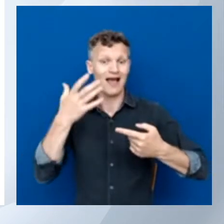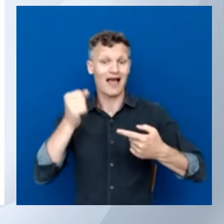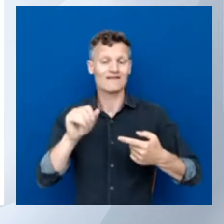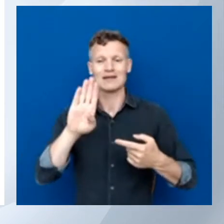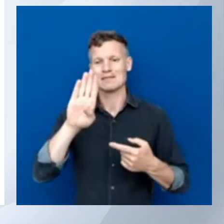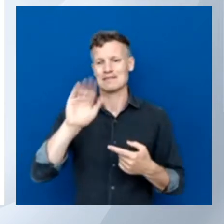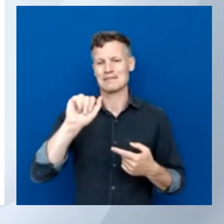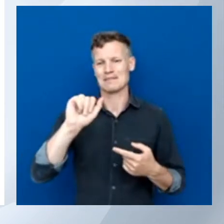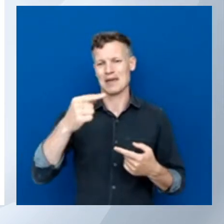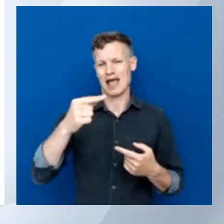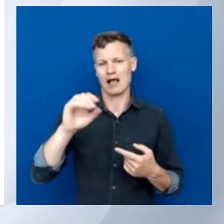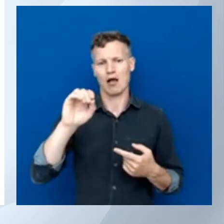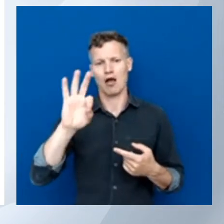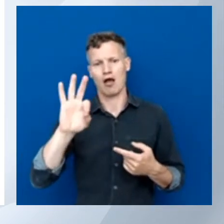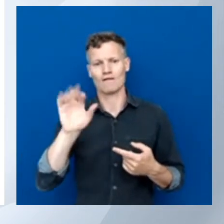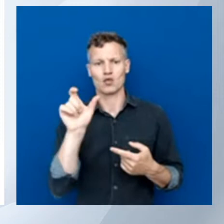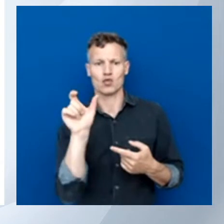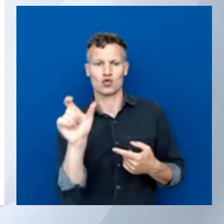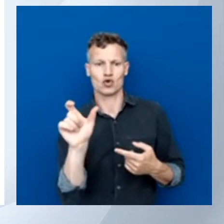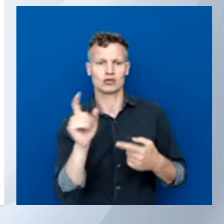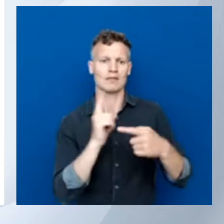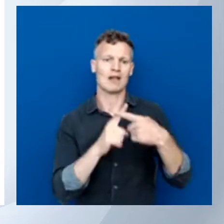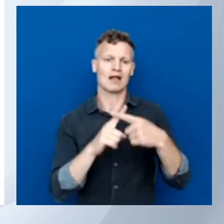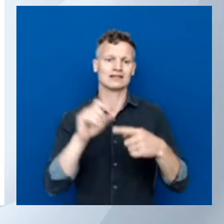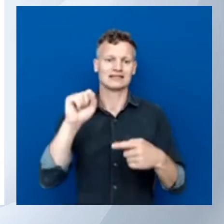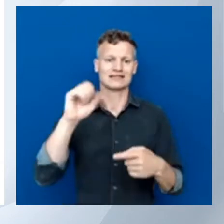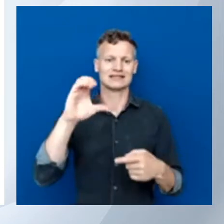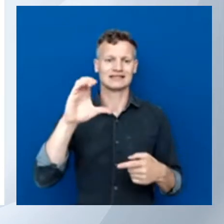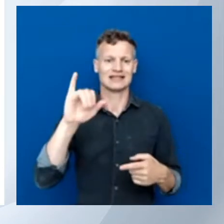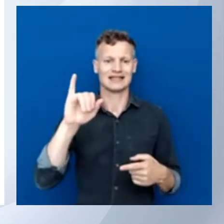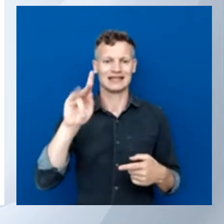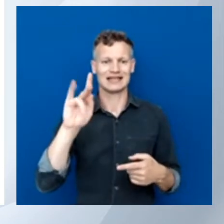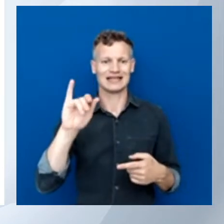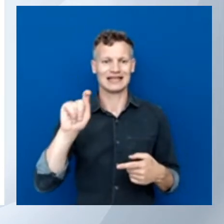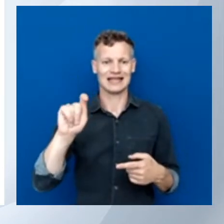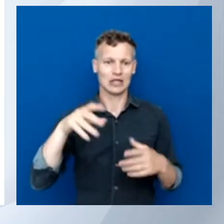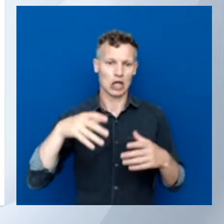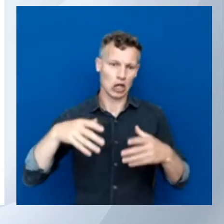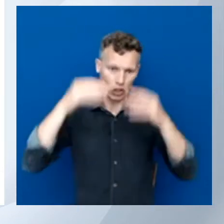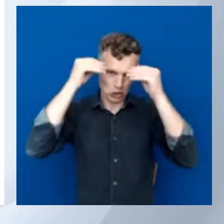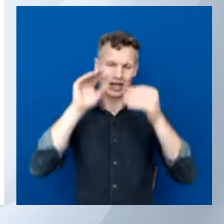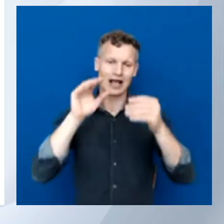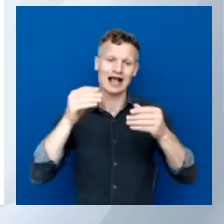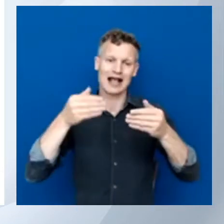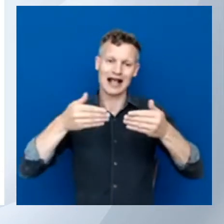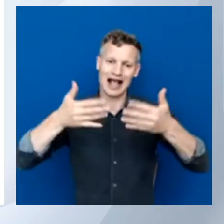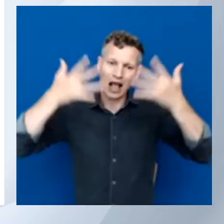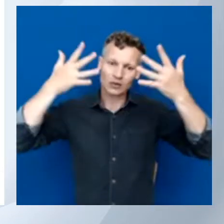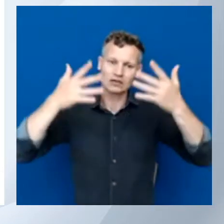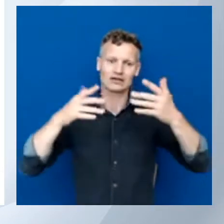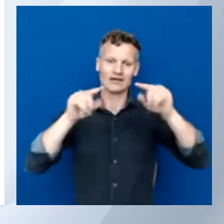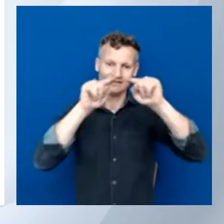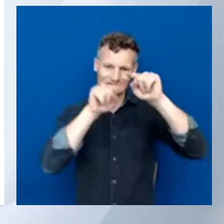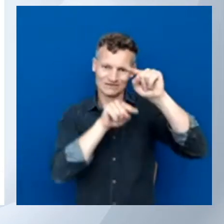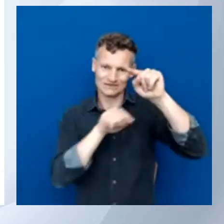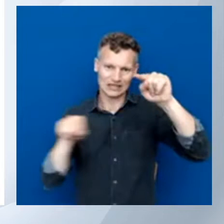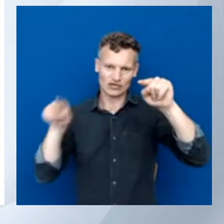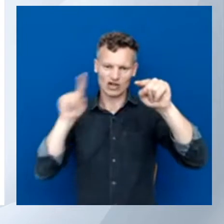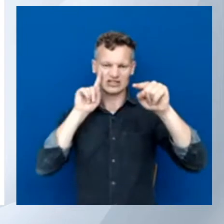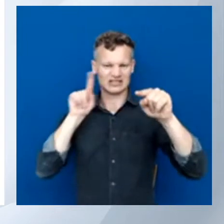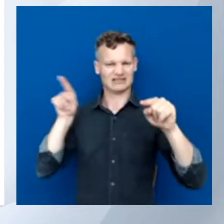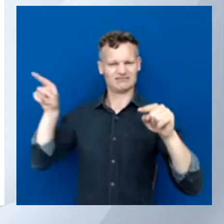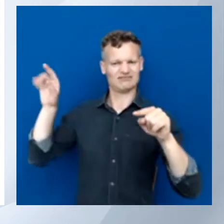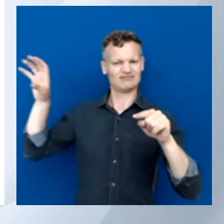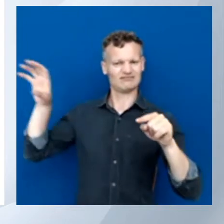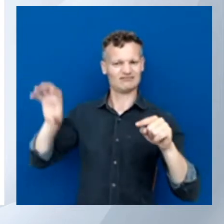training as a default configuration, which can actually be changed in this configuration file. As